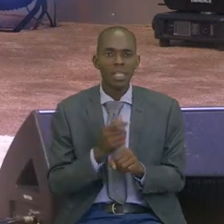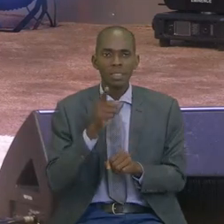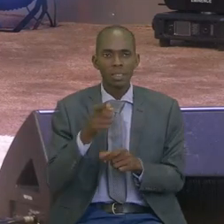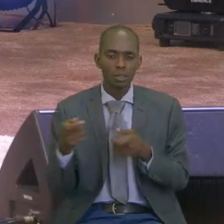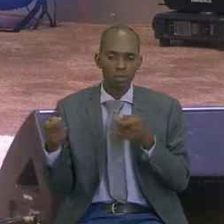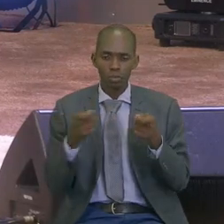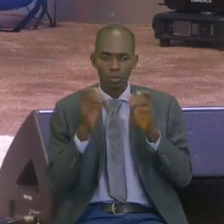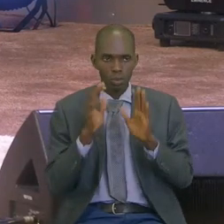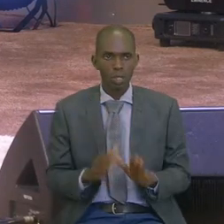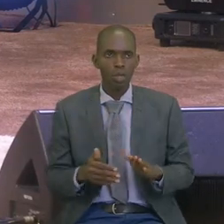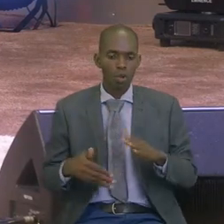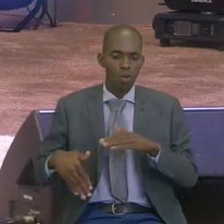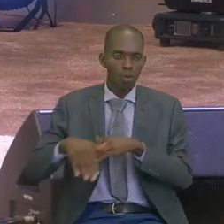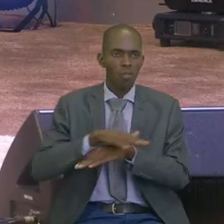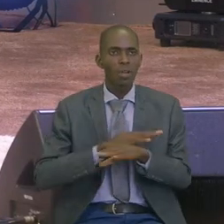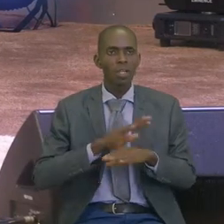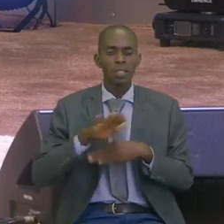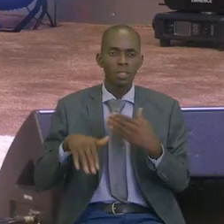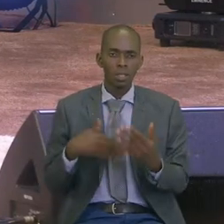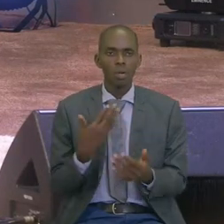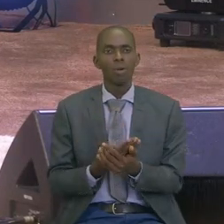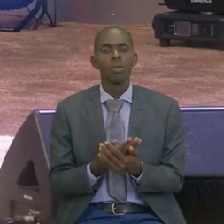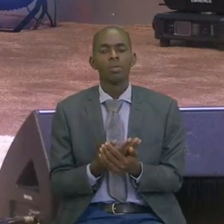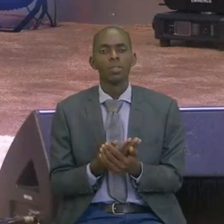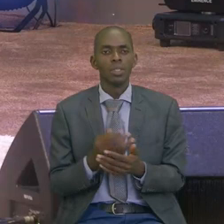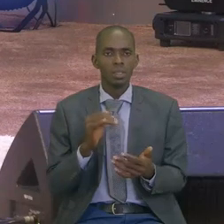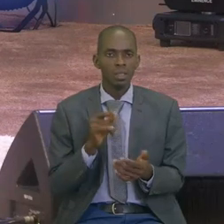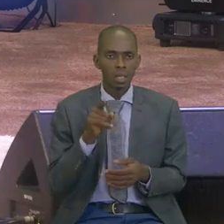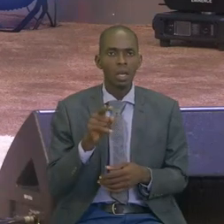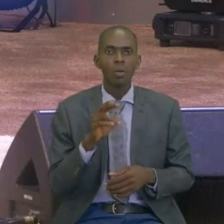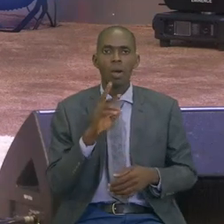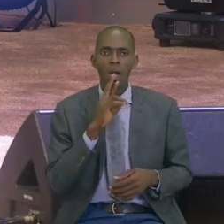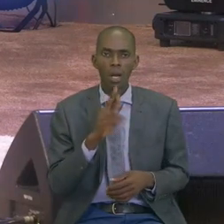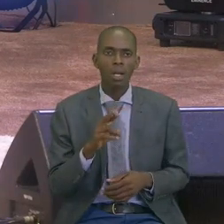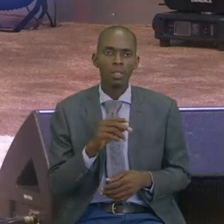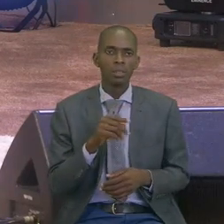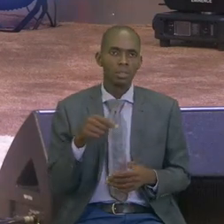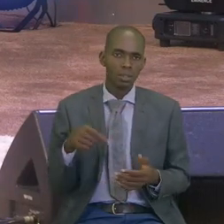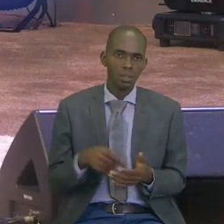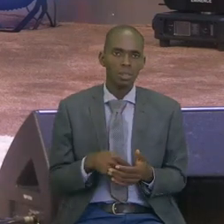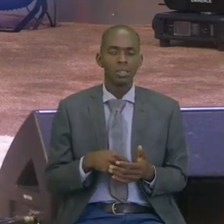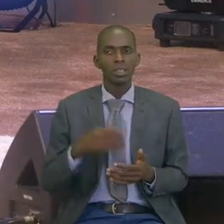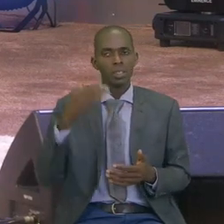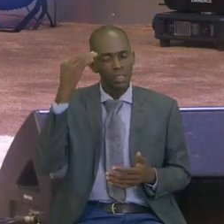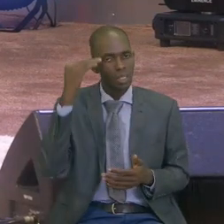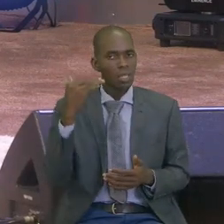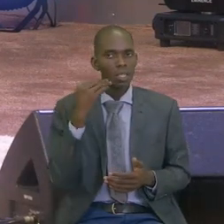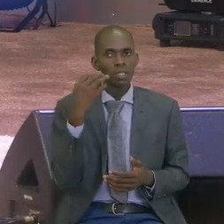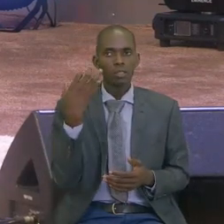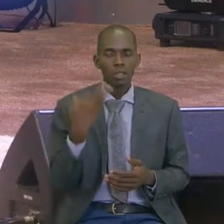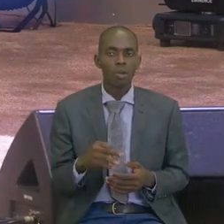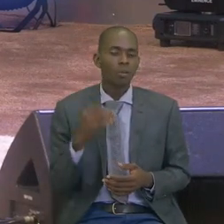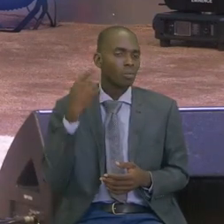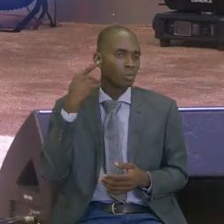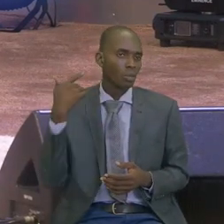thee ruler over them all. Thou art this head